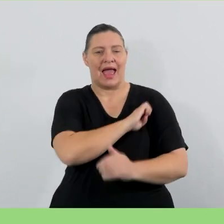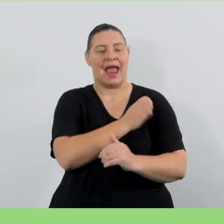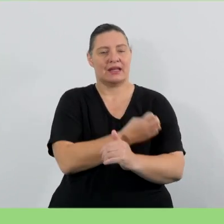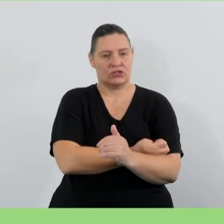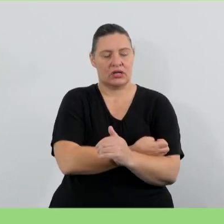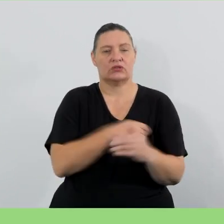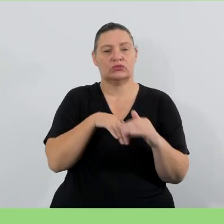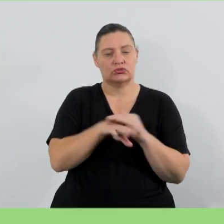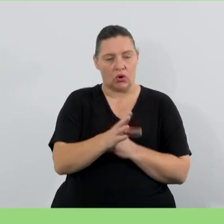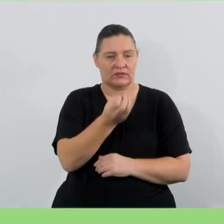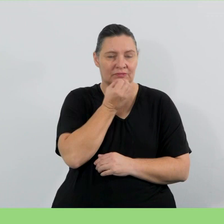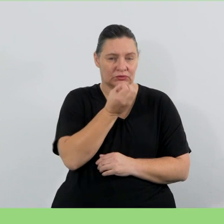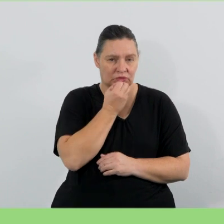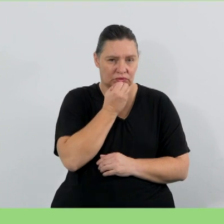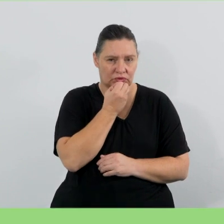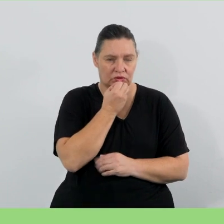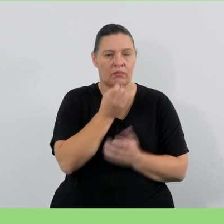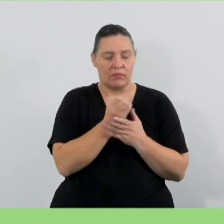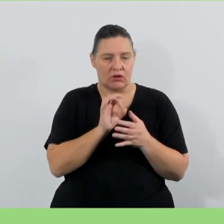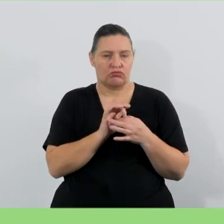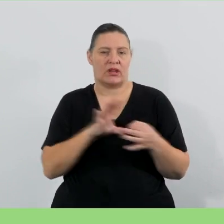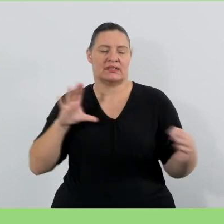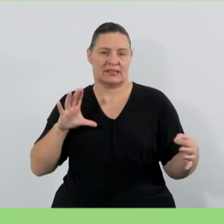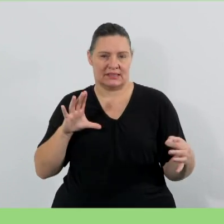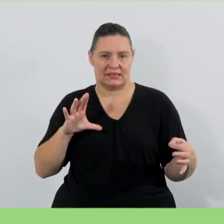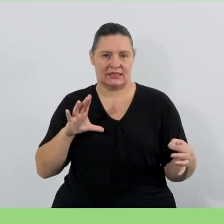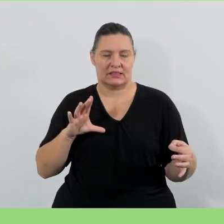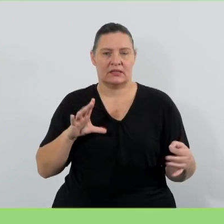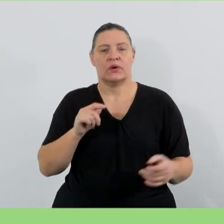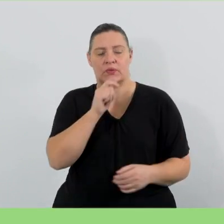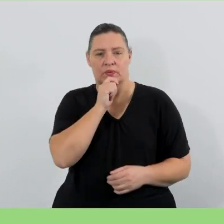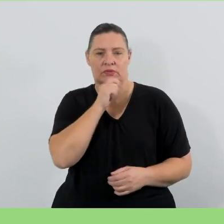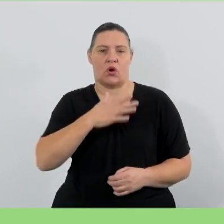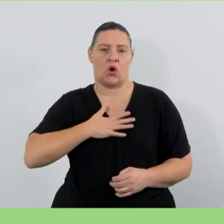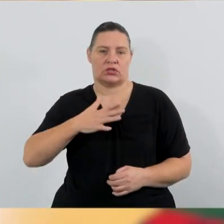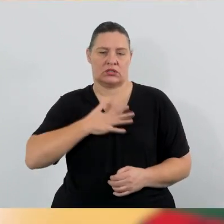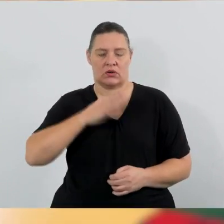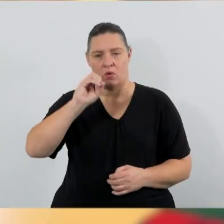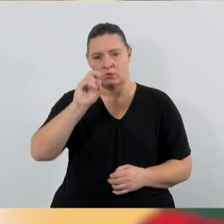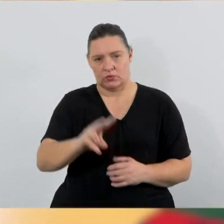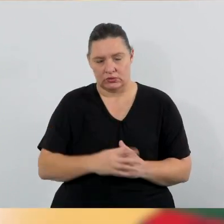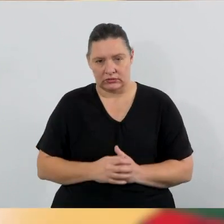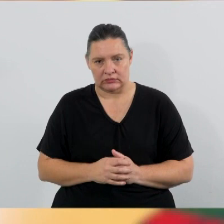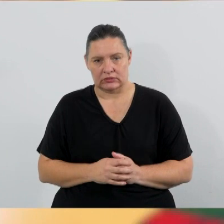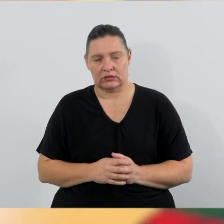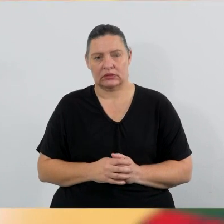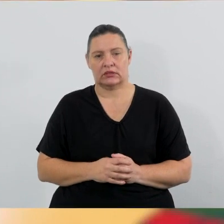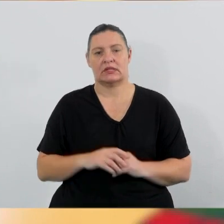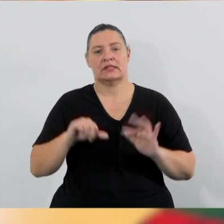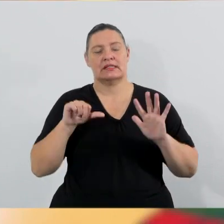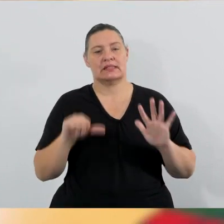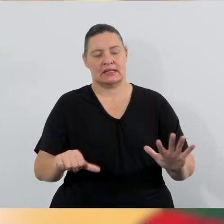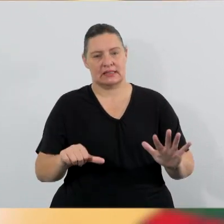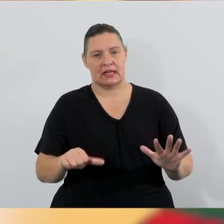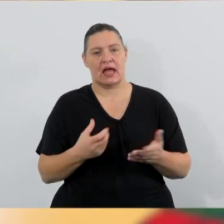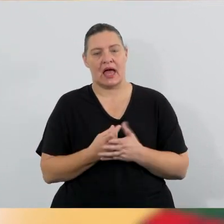energy stored in food is released using oxygen. And then number 6,